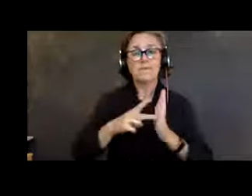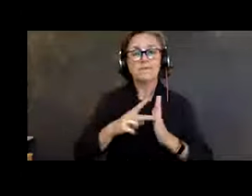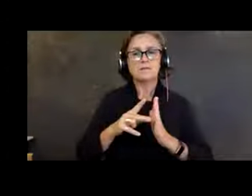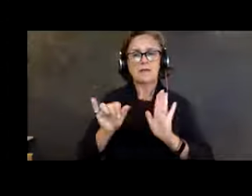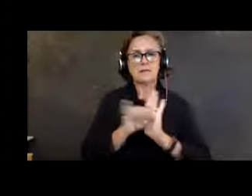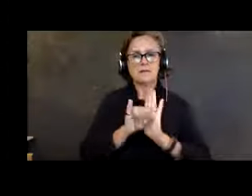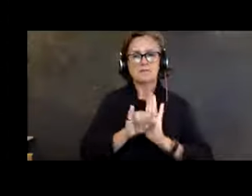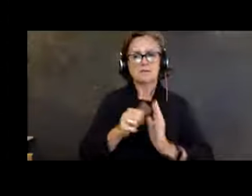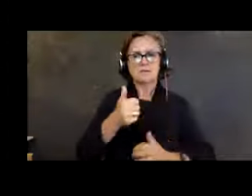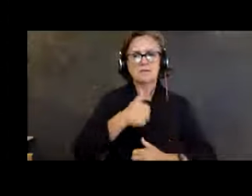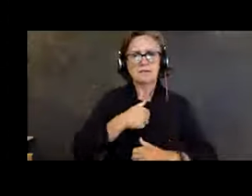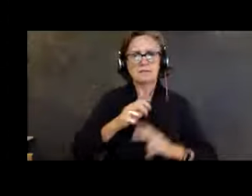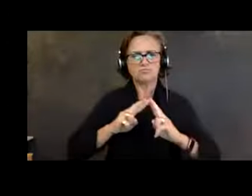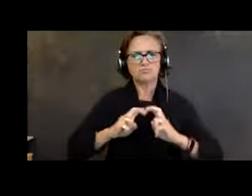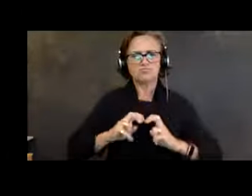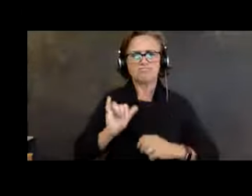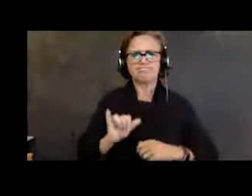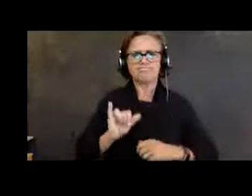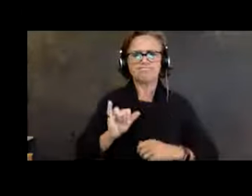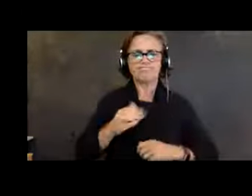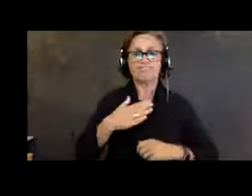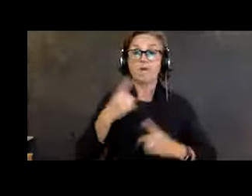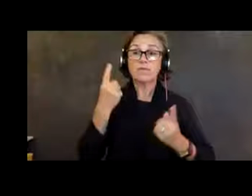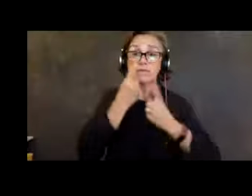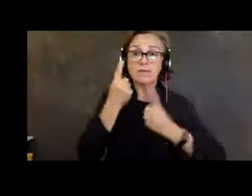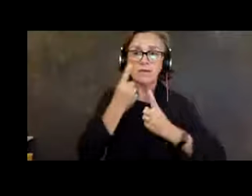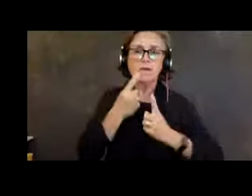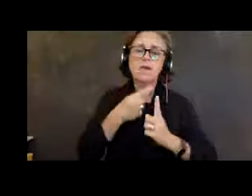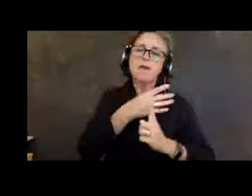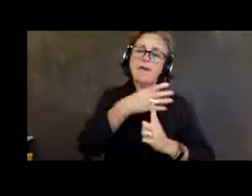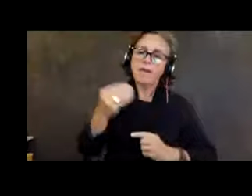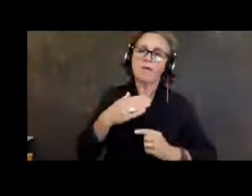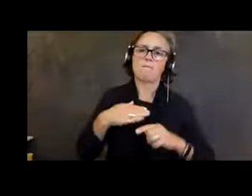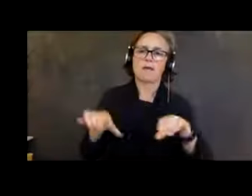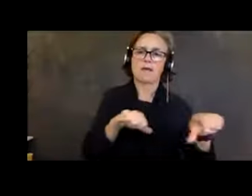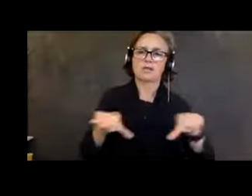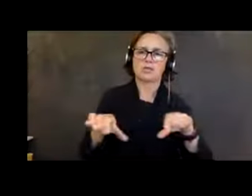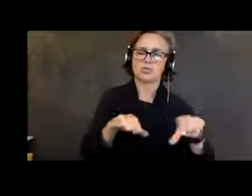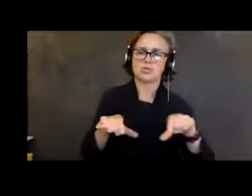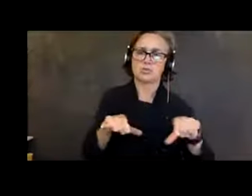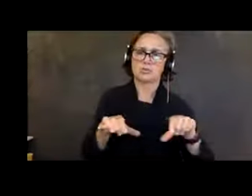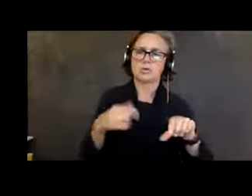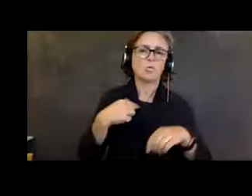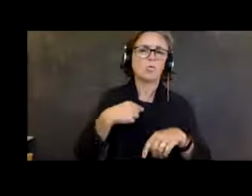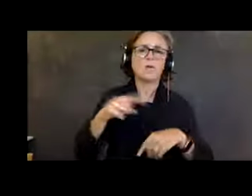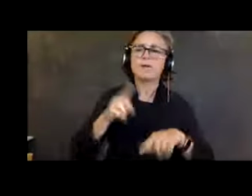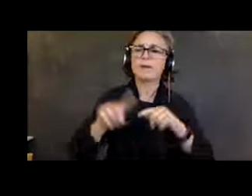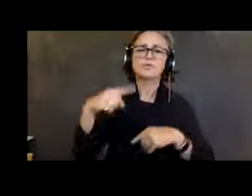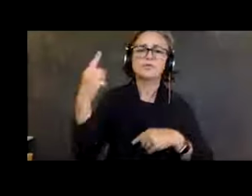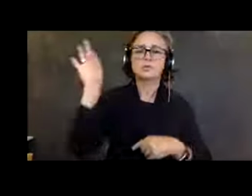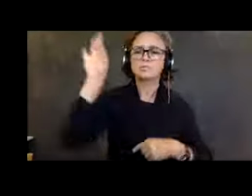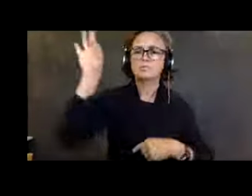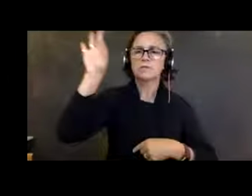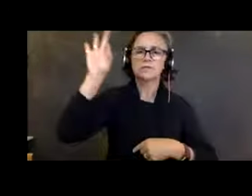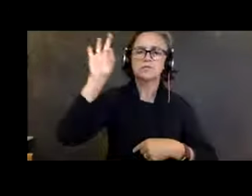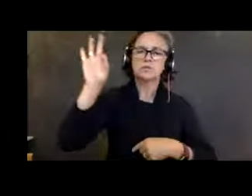thoughts and actions. And if we want our children to believe what we preach, then we need to be engaged in the